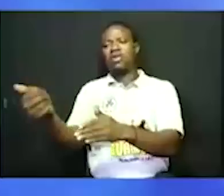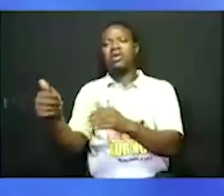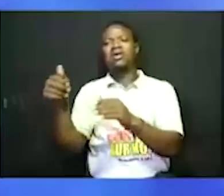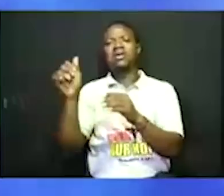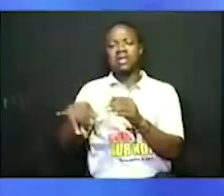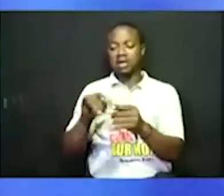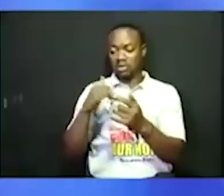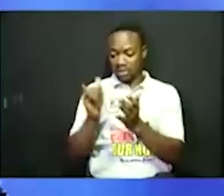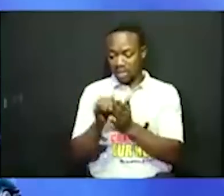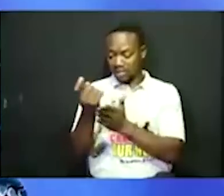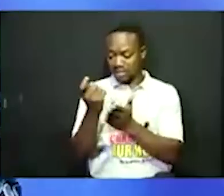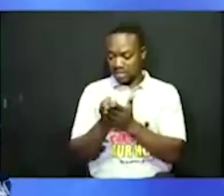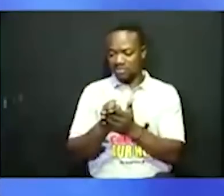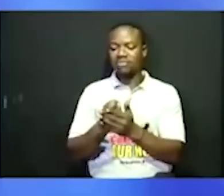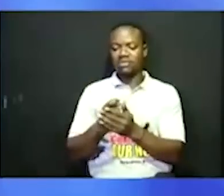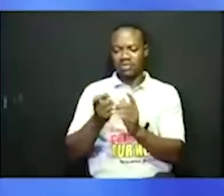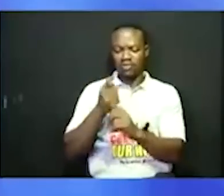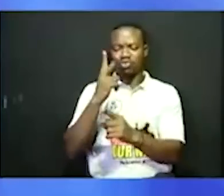for about 2 weeks now.